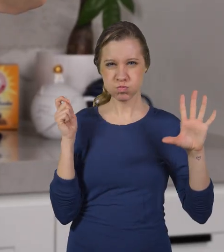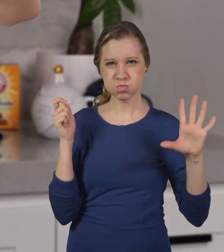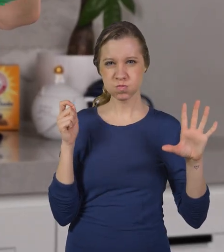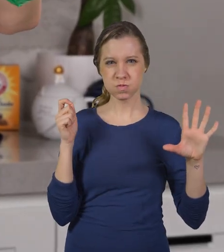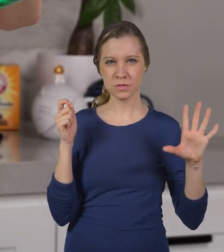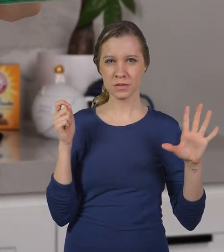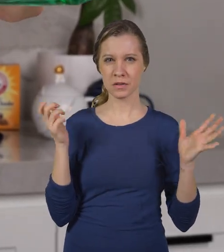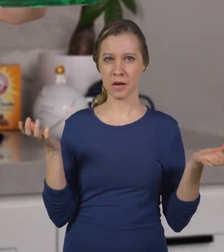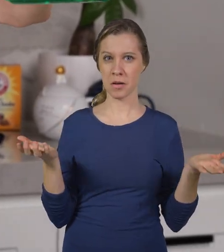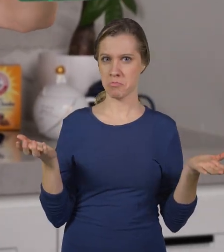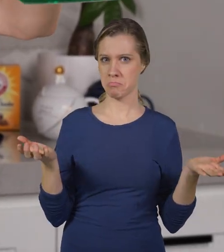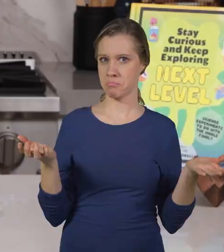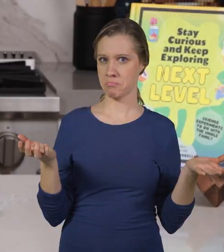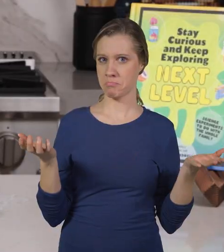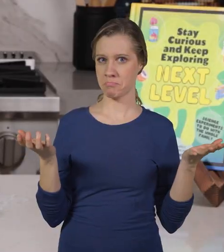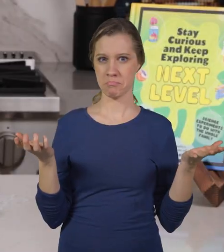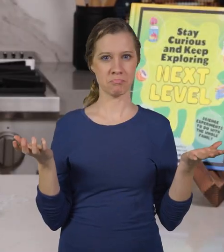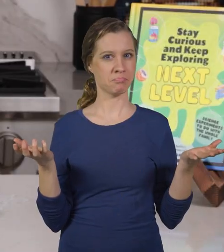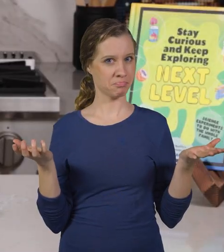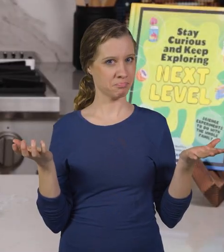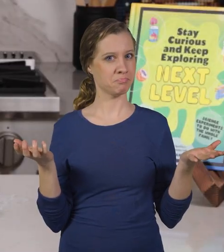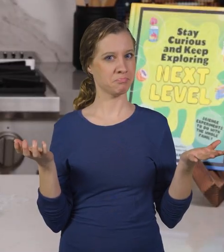1, 2, 3.